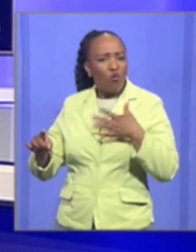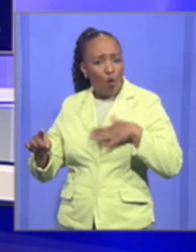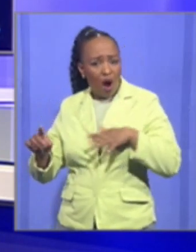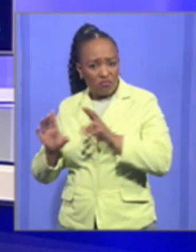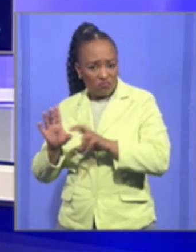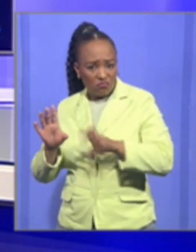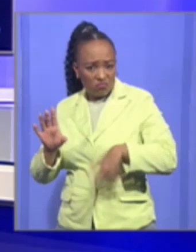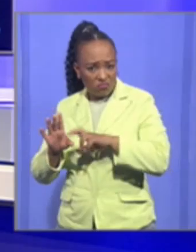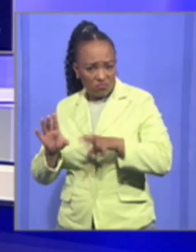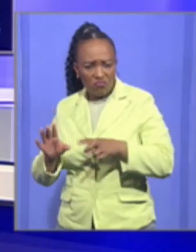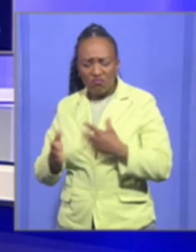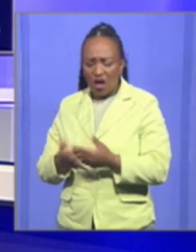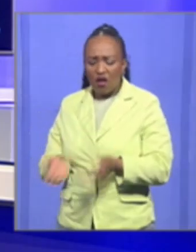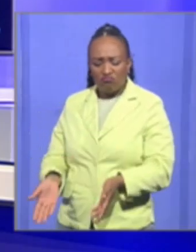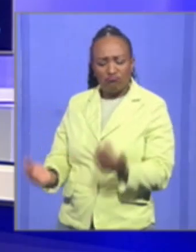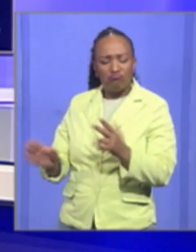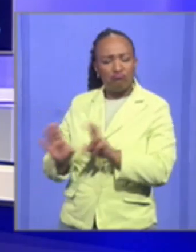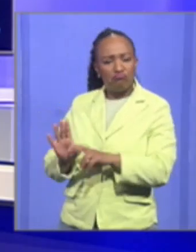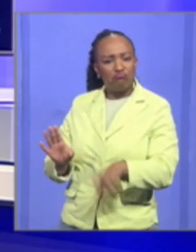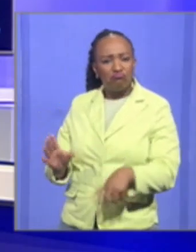mokgatlo wa gagwe wa EFF.